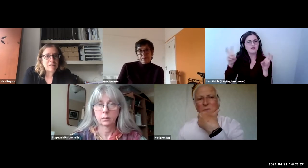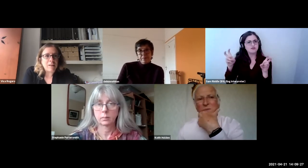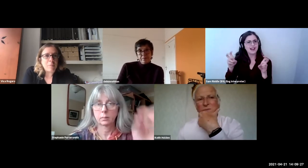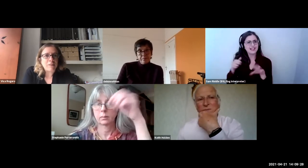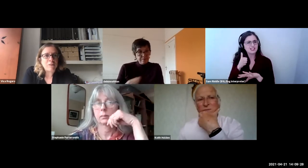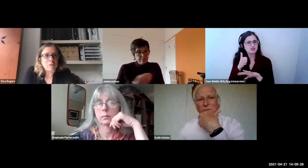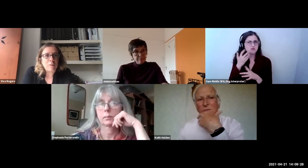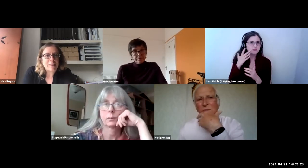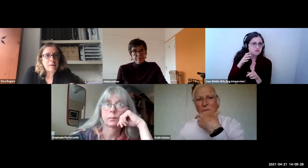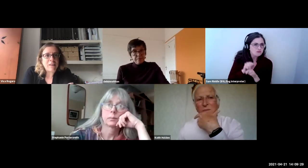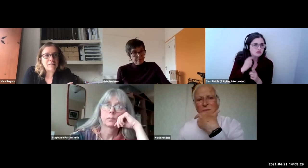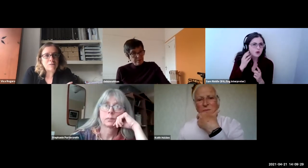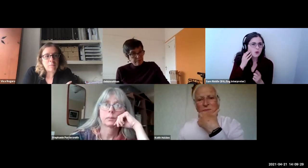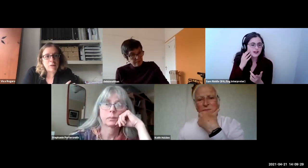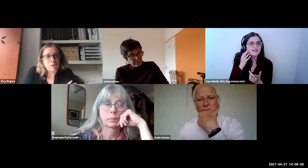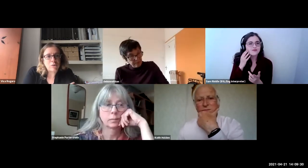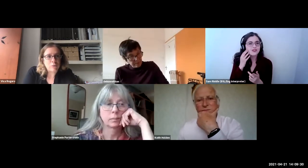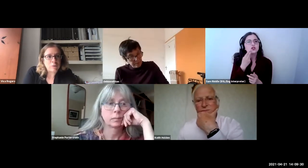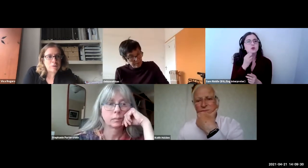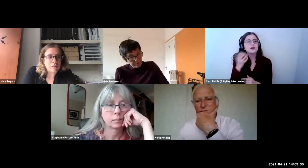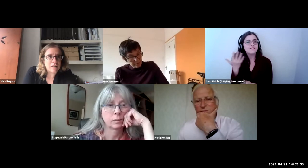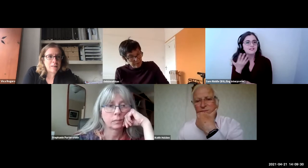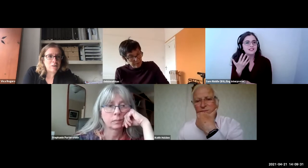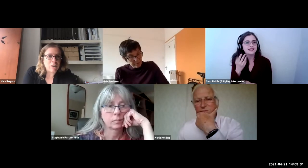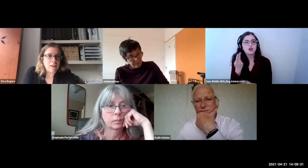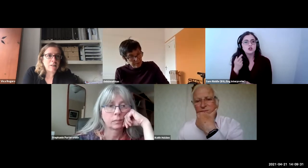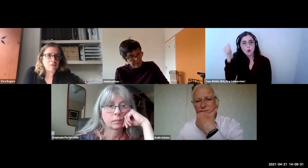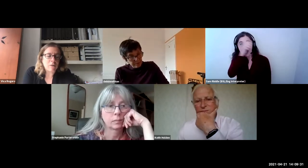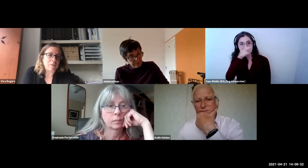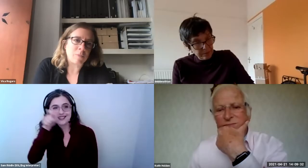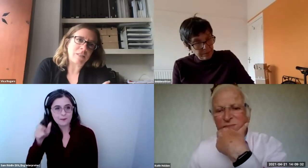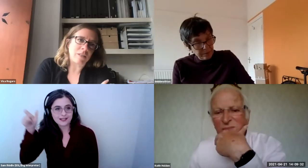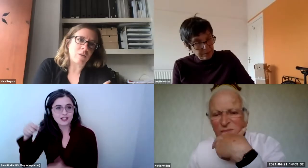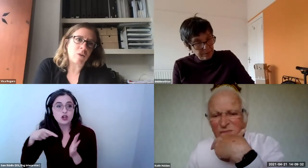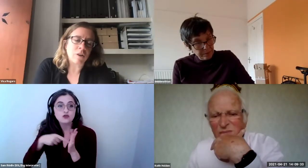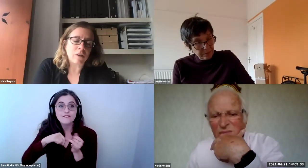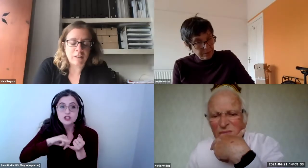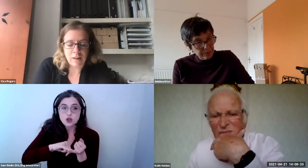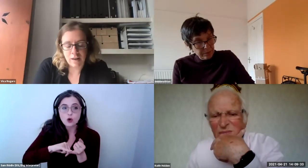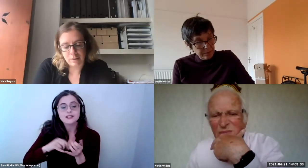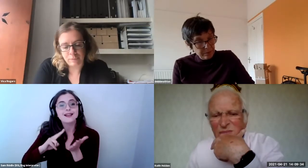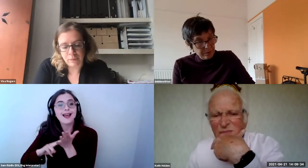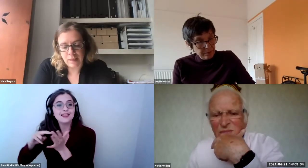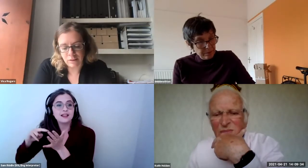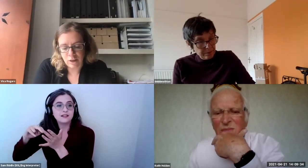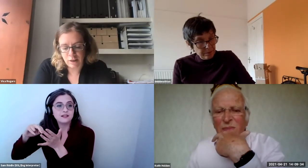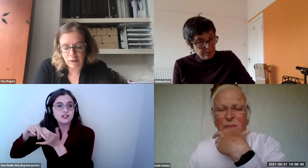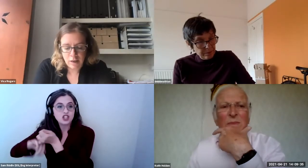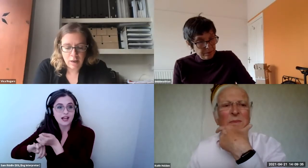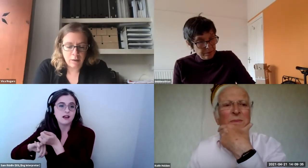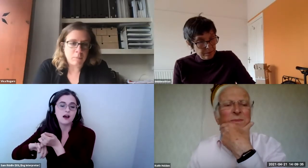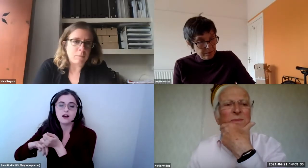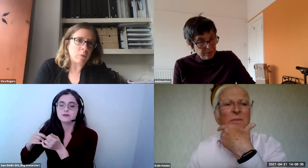2015, in particular by two academics, Trevor Schultz and Nathan Schneider. Trevor is based in New York and Nathan